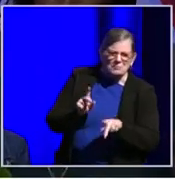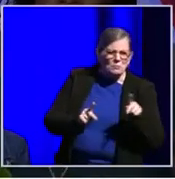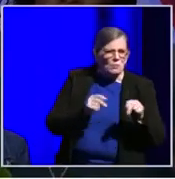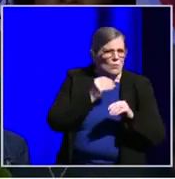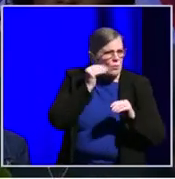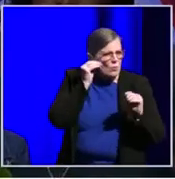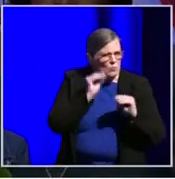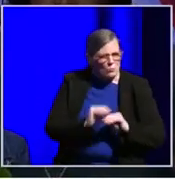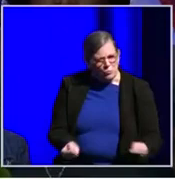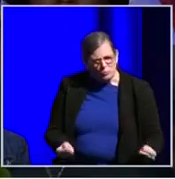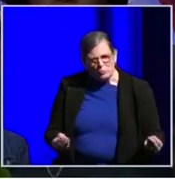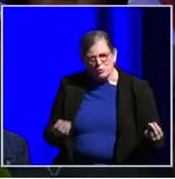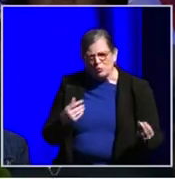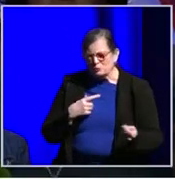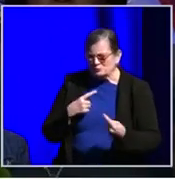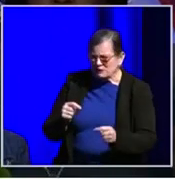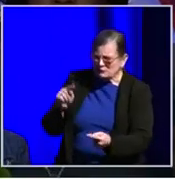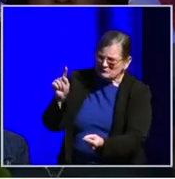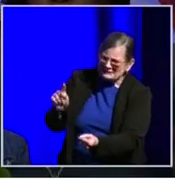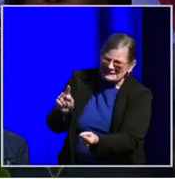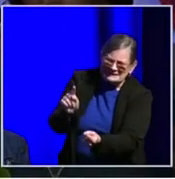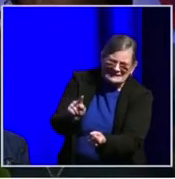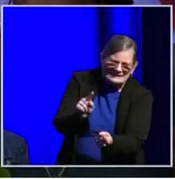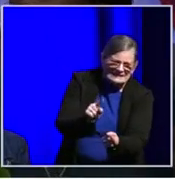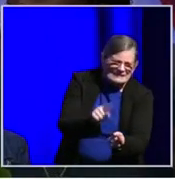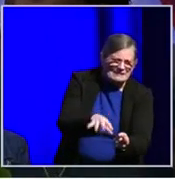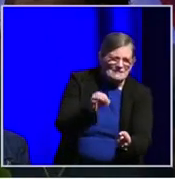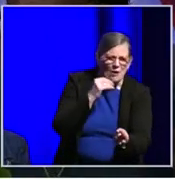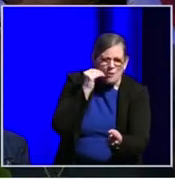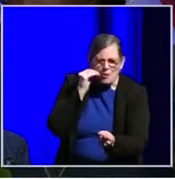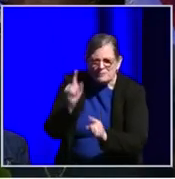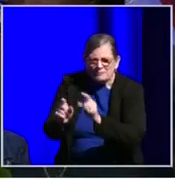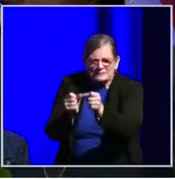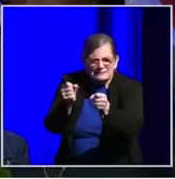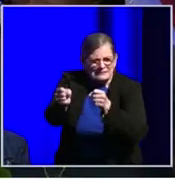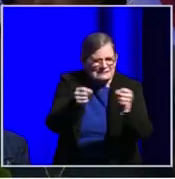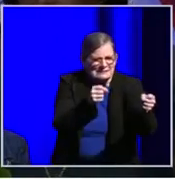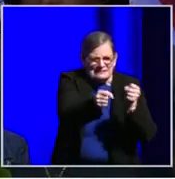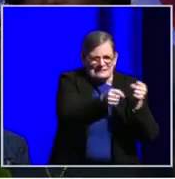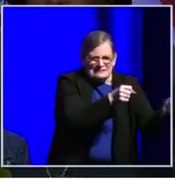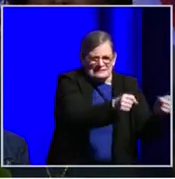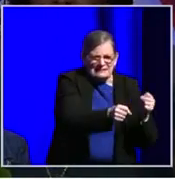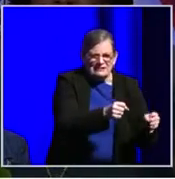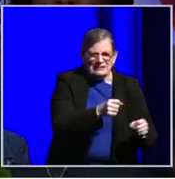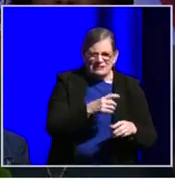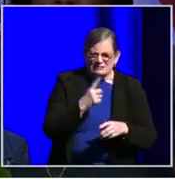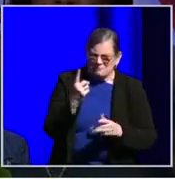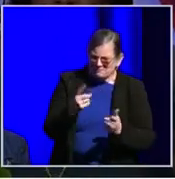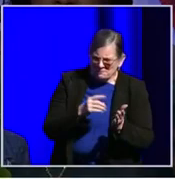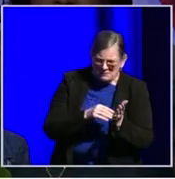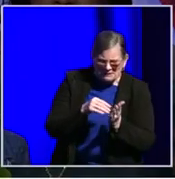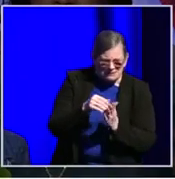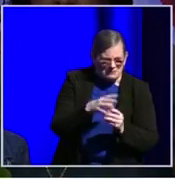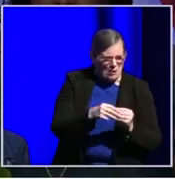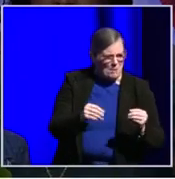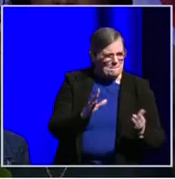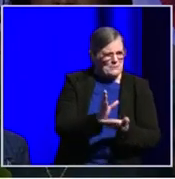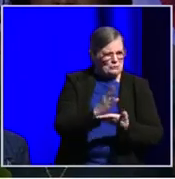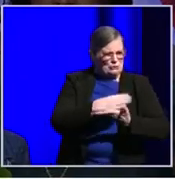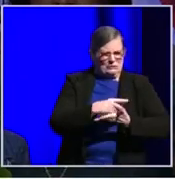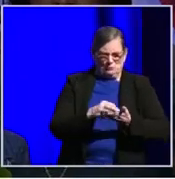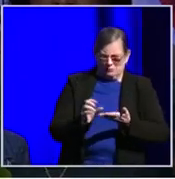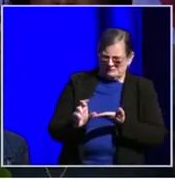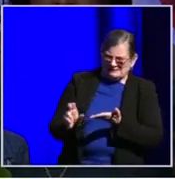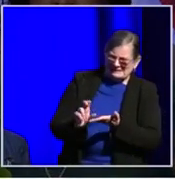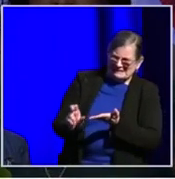homelessness. Each year, I added millions of dollars to the budget and helped house hundreds more people, but it never seemed like it was enough. In